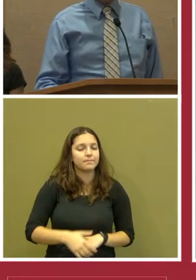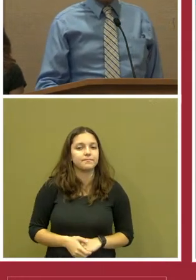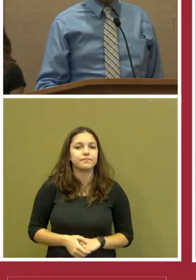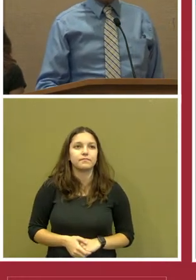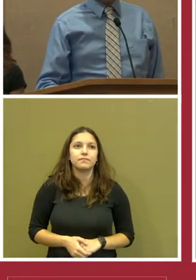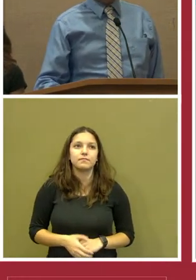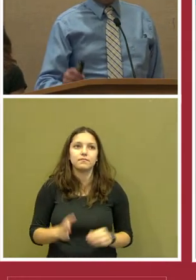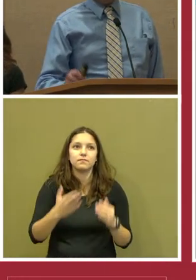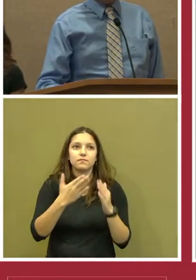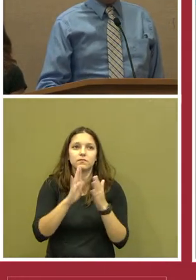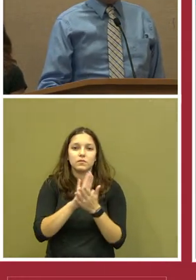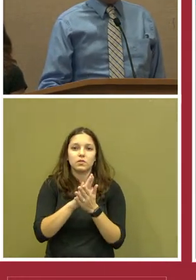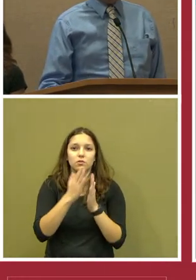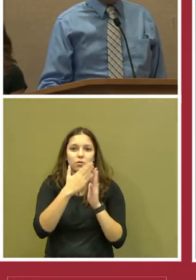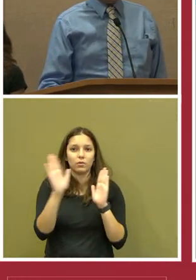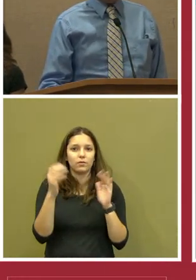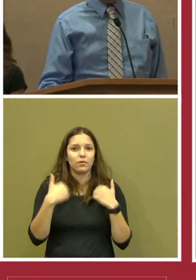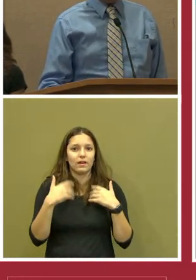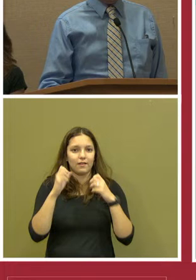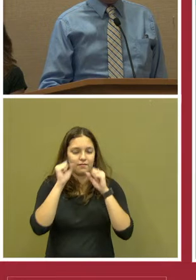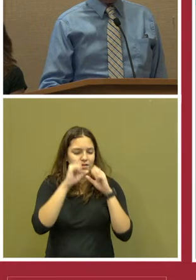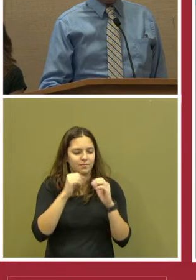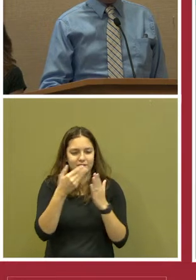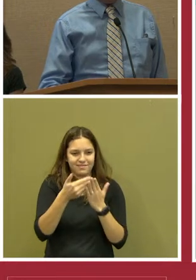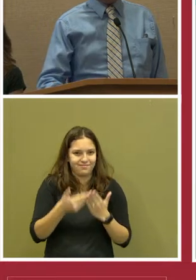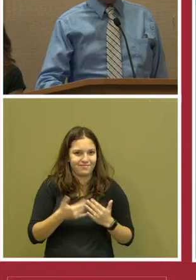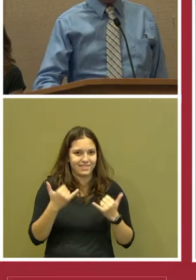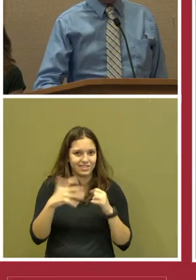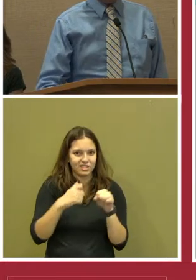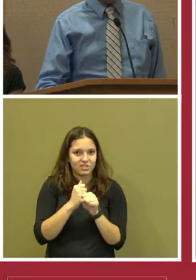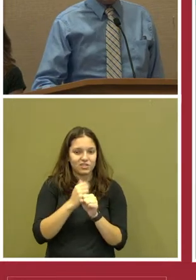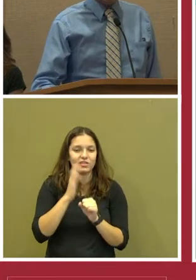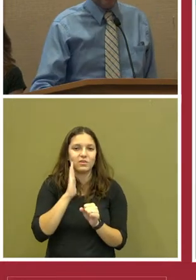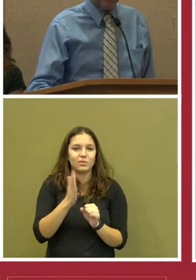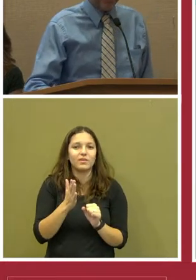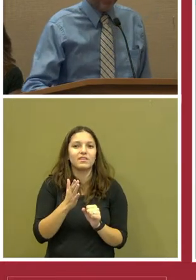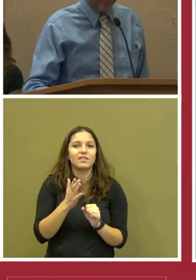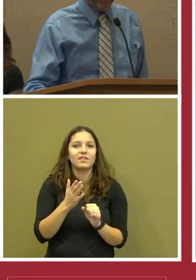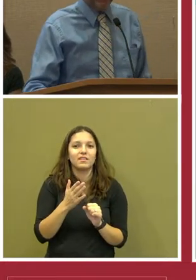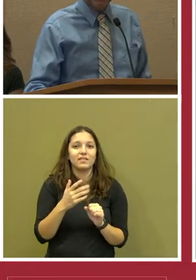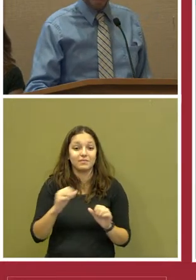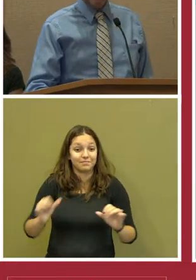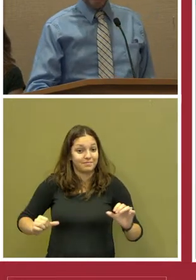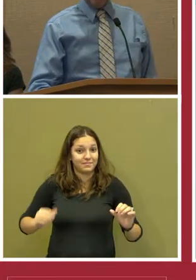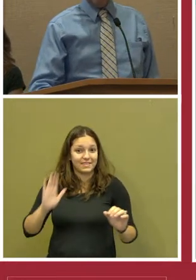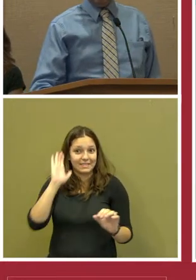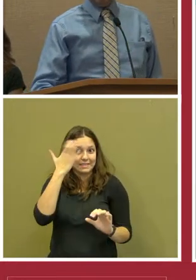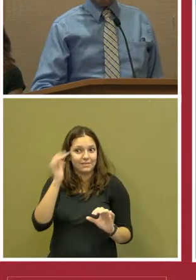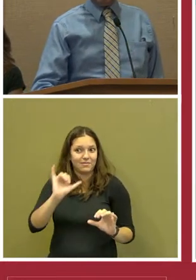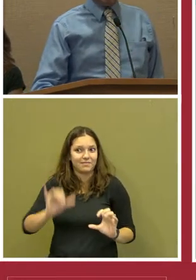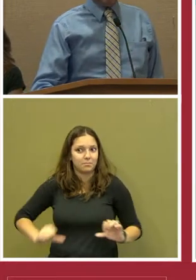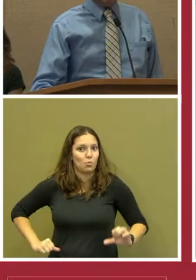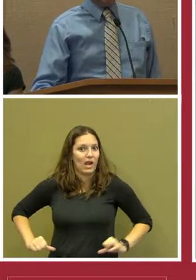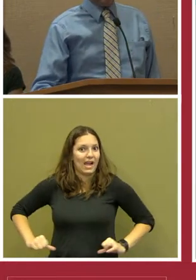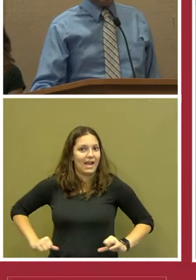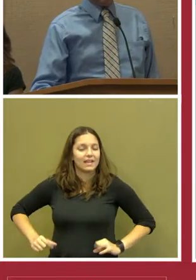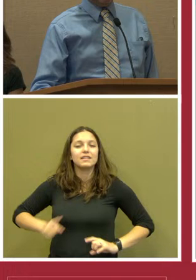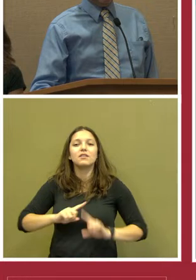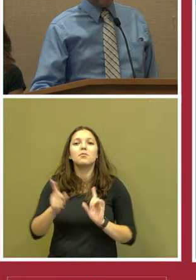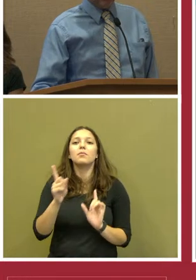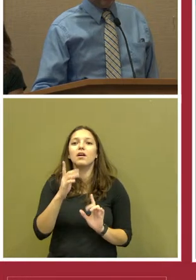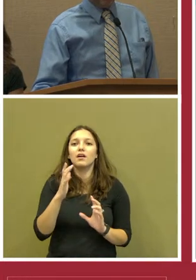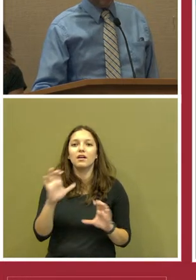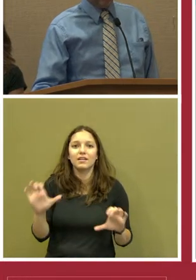The school-wide, we've got some amazing stats this year, so I'm gonna come across as bragging. We did